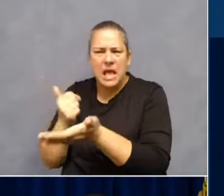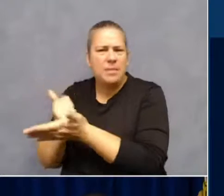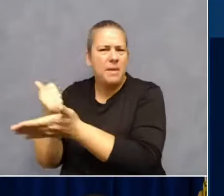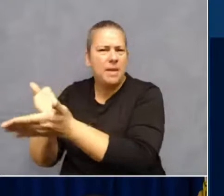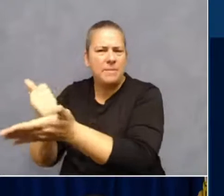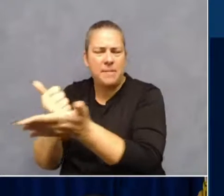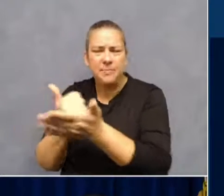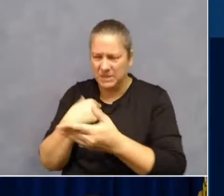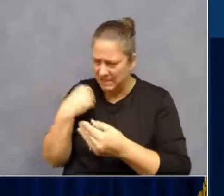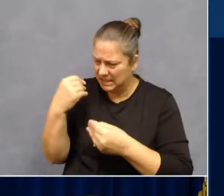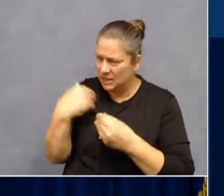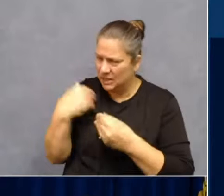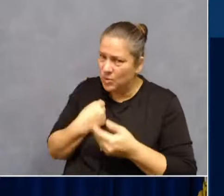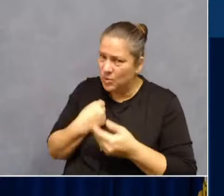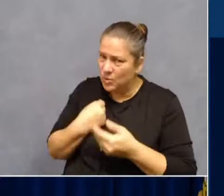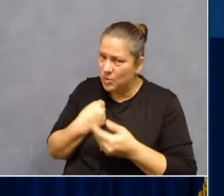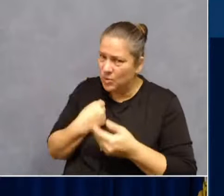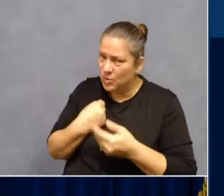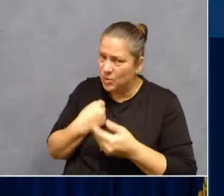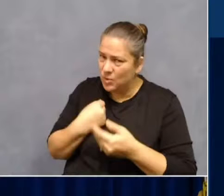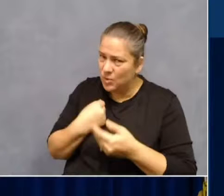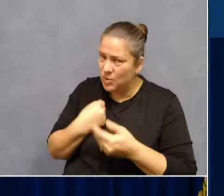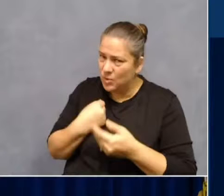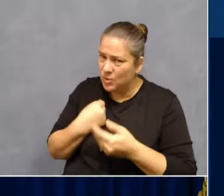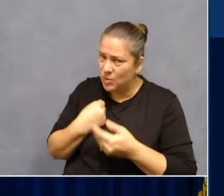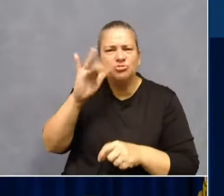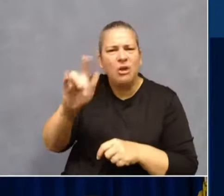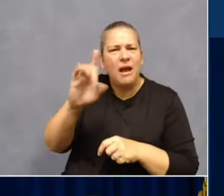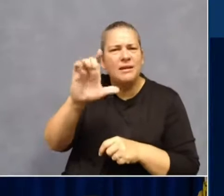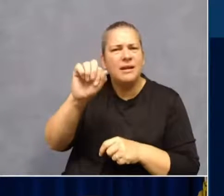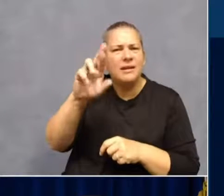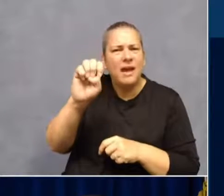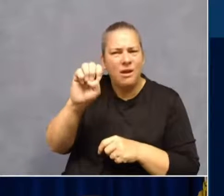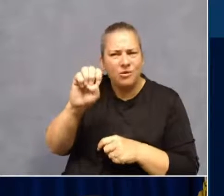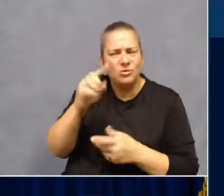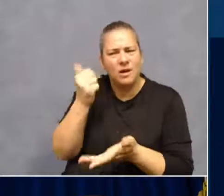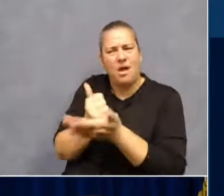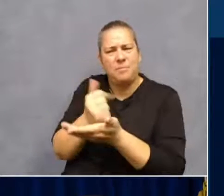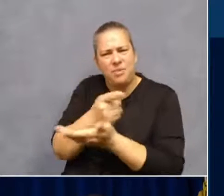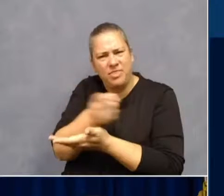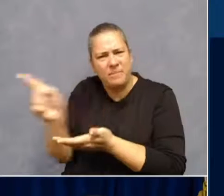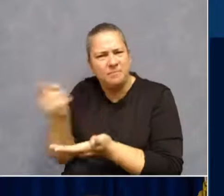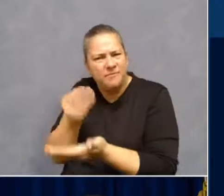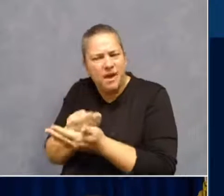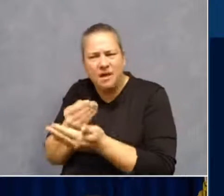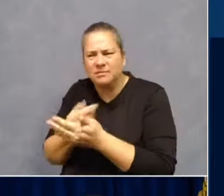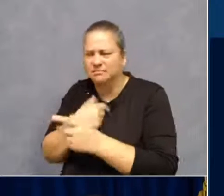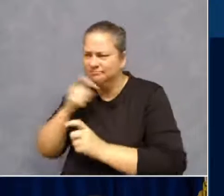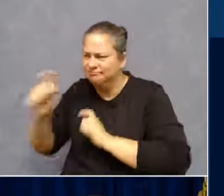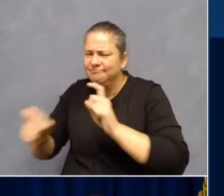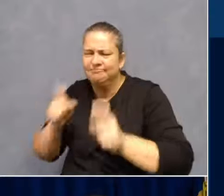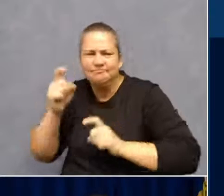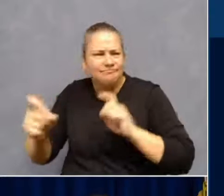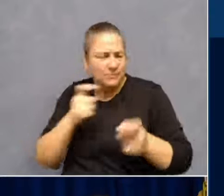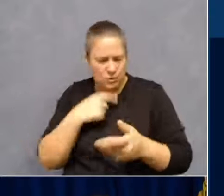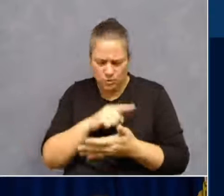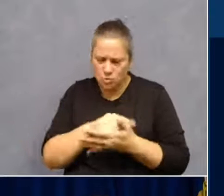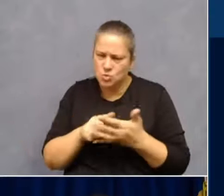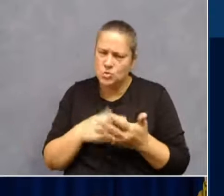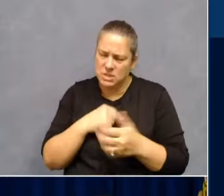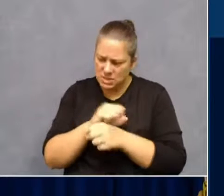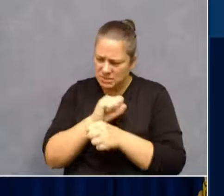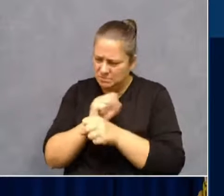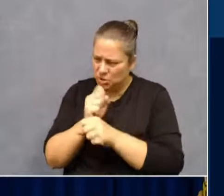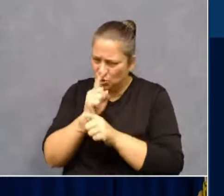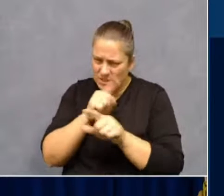to help them get through this crisis, and we continue to try to help everyone who qualifies under the federal government